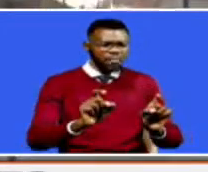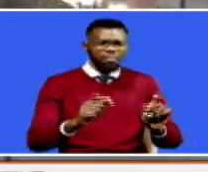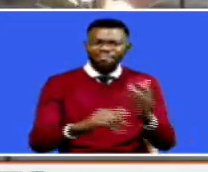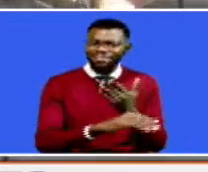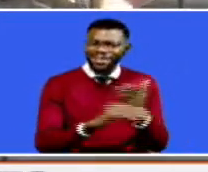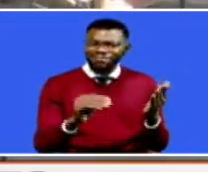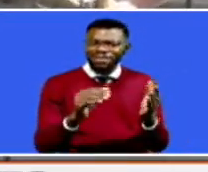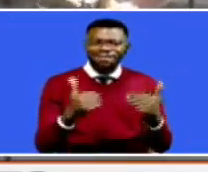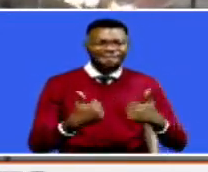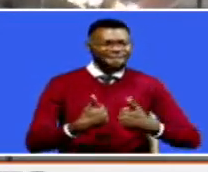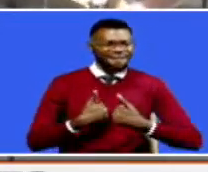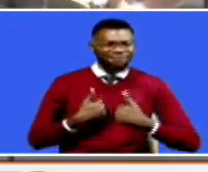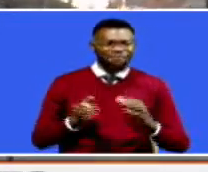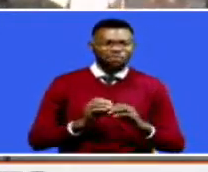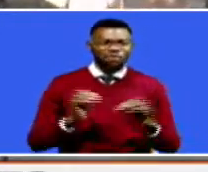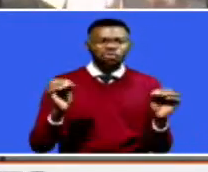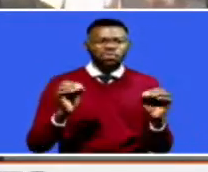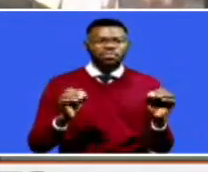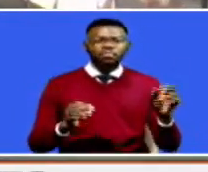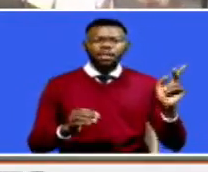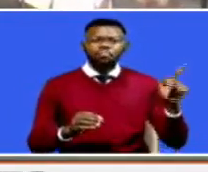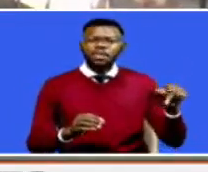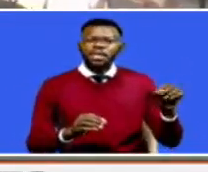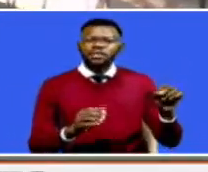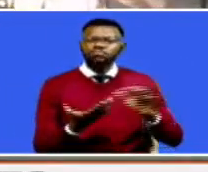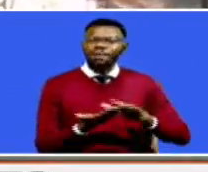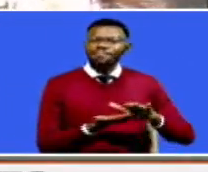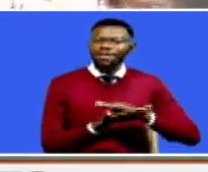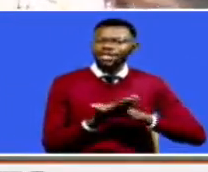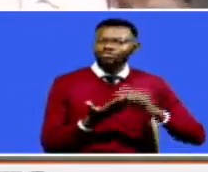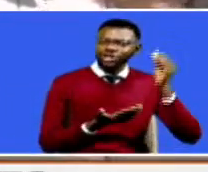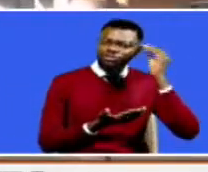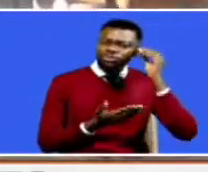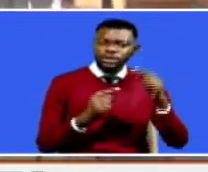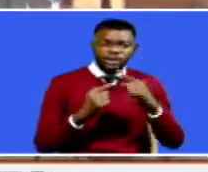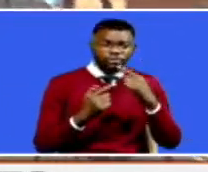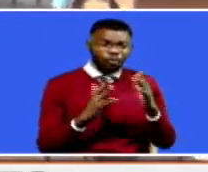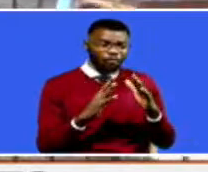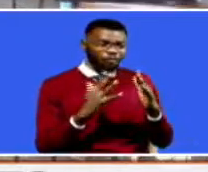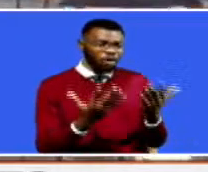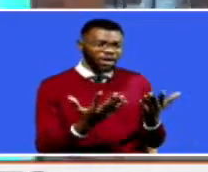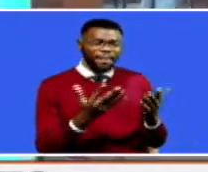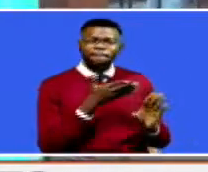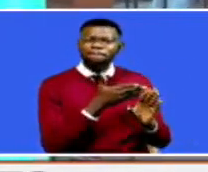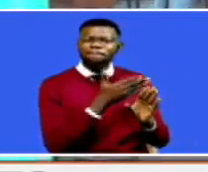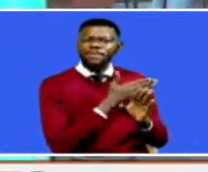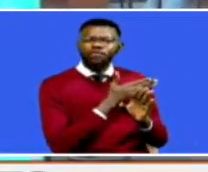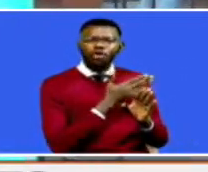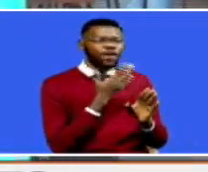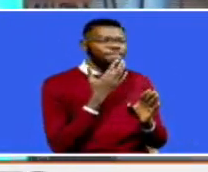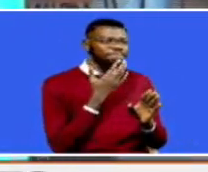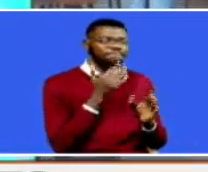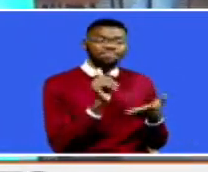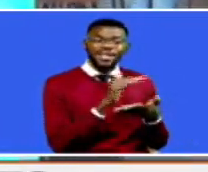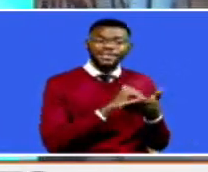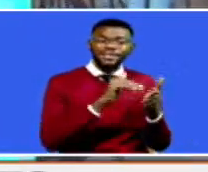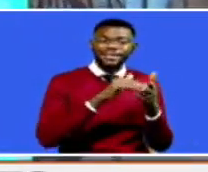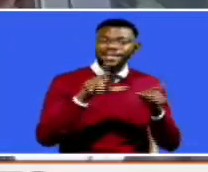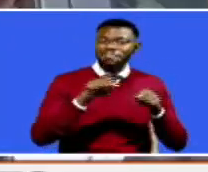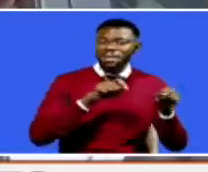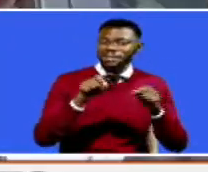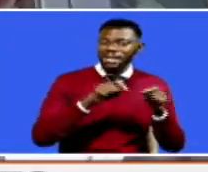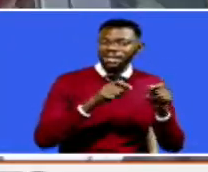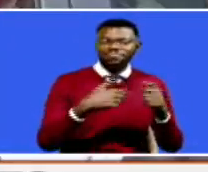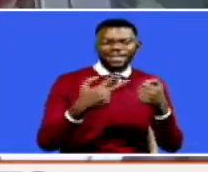exposure. Basic Education Principal Secretary Belio Kipsang says, contrary to media reports, only 7 center managers have been